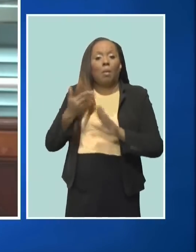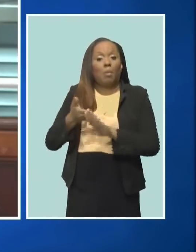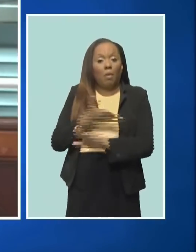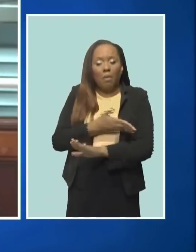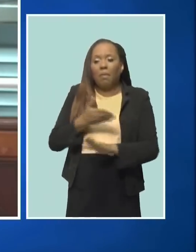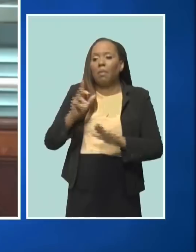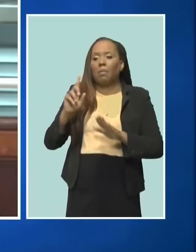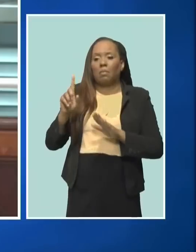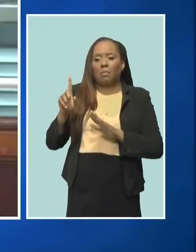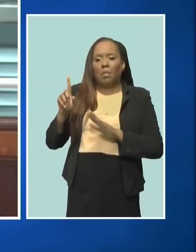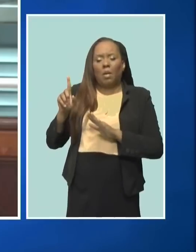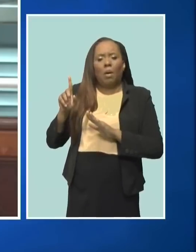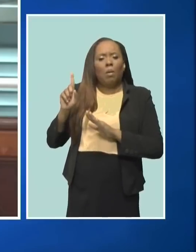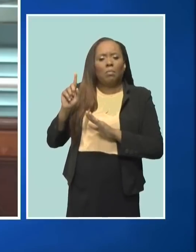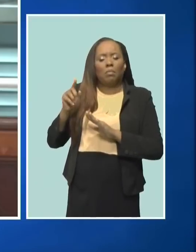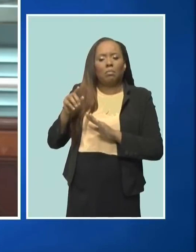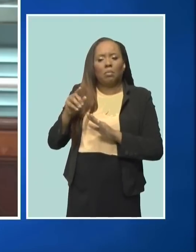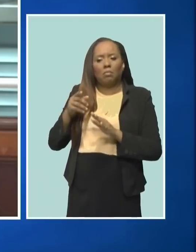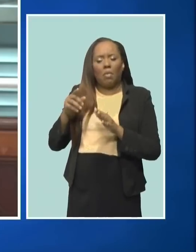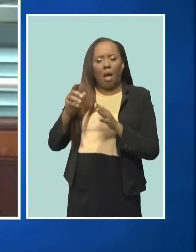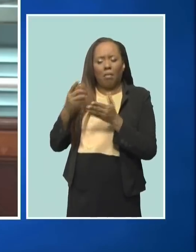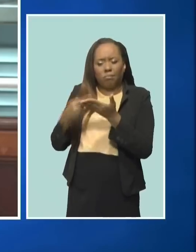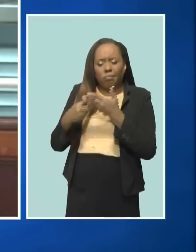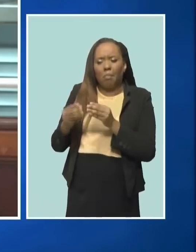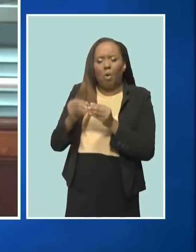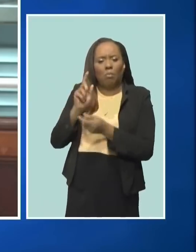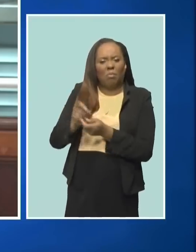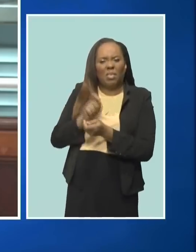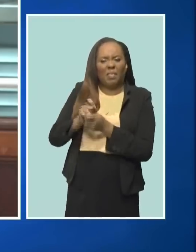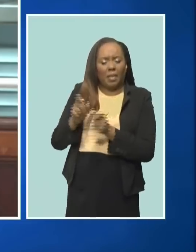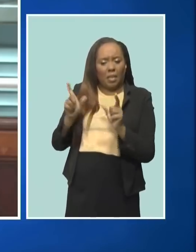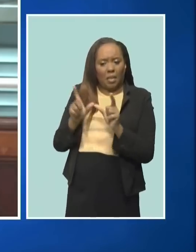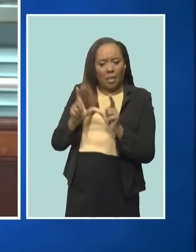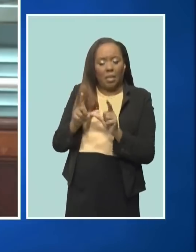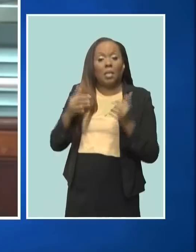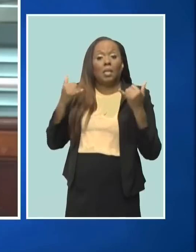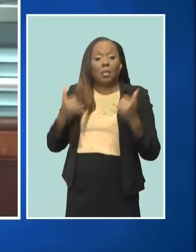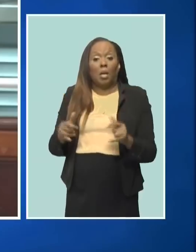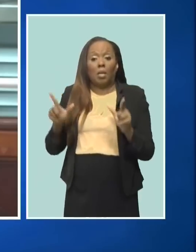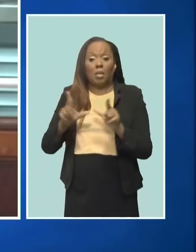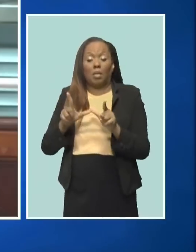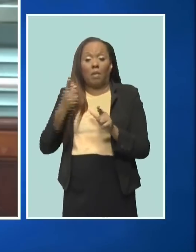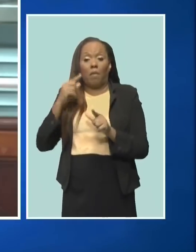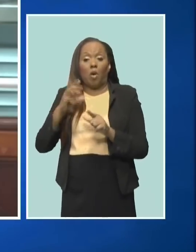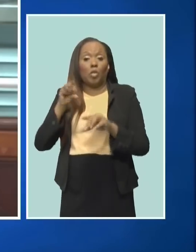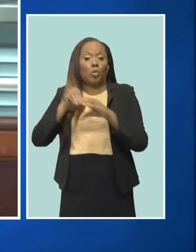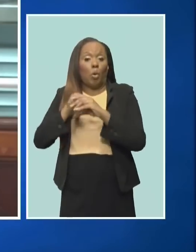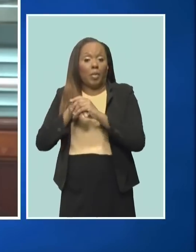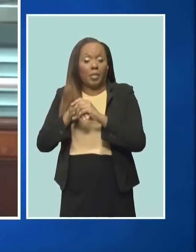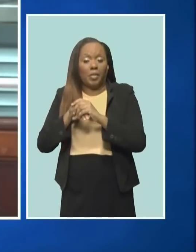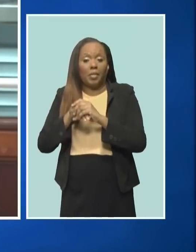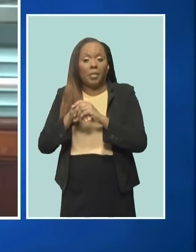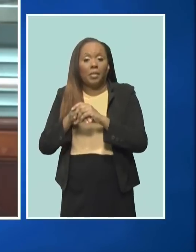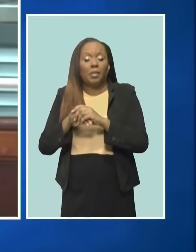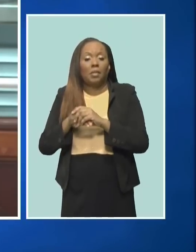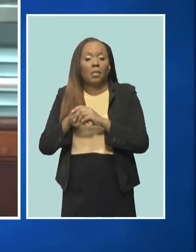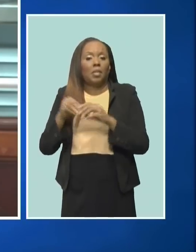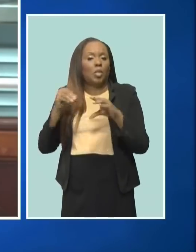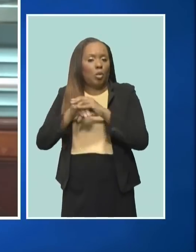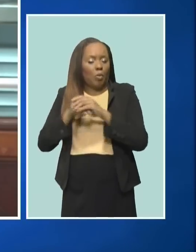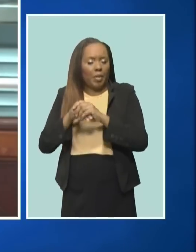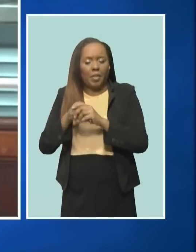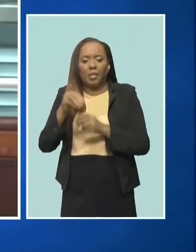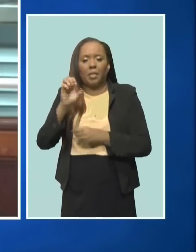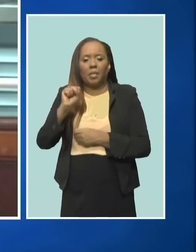licensing the generation of electricity. Now we are licensing storage of electricity as well. So the regime